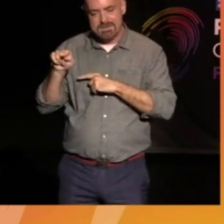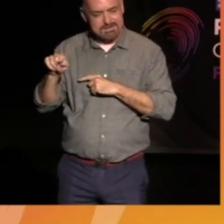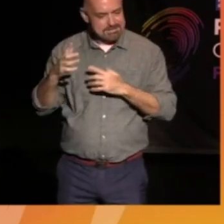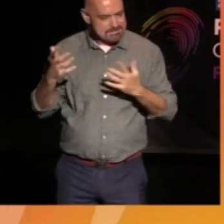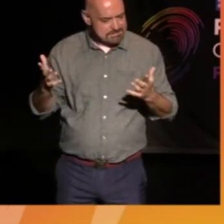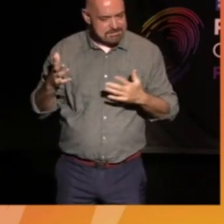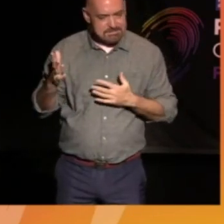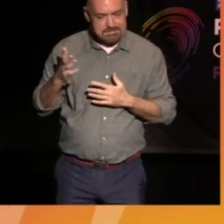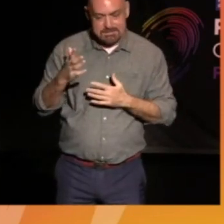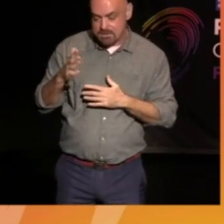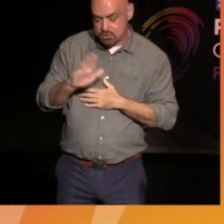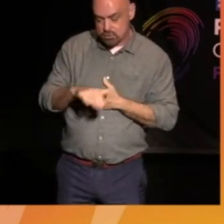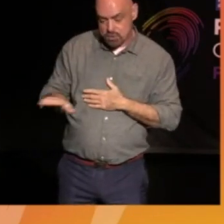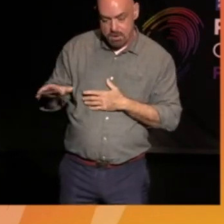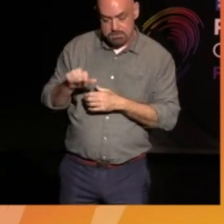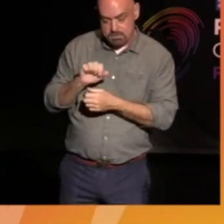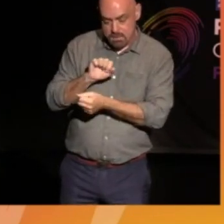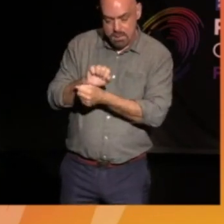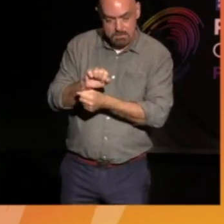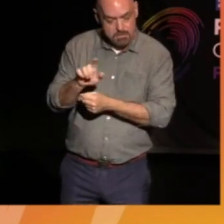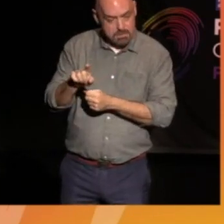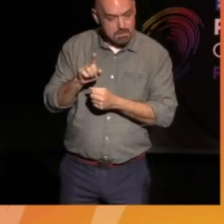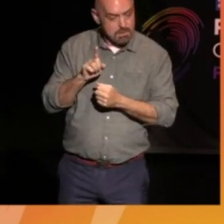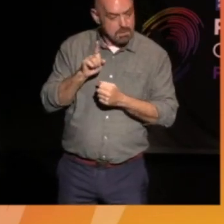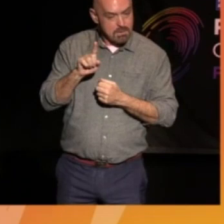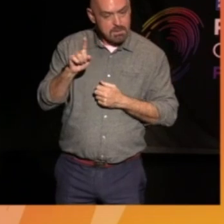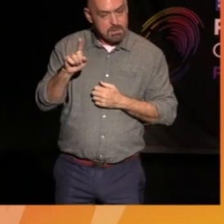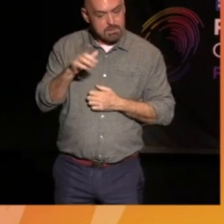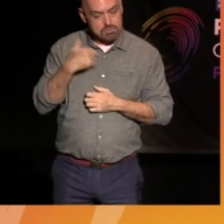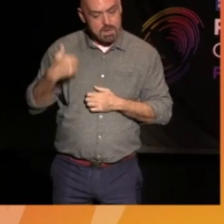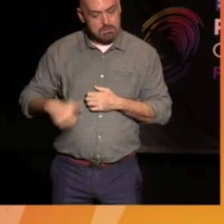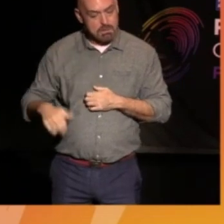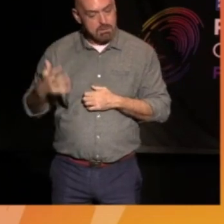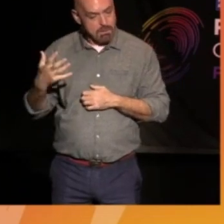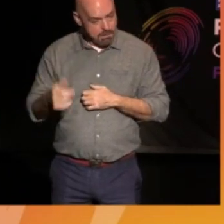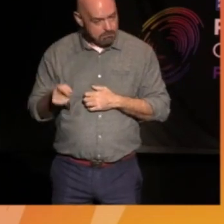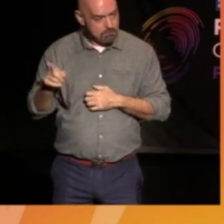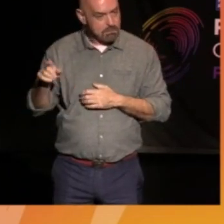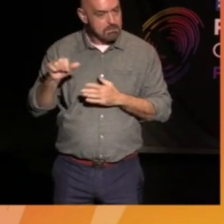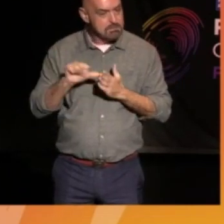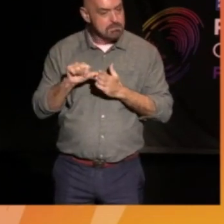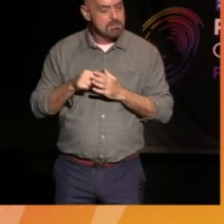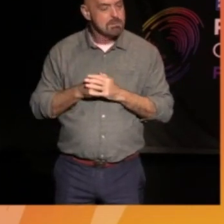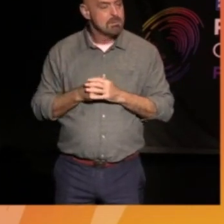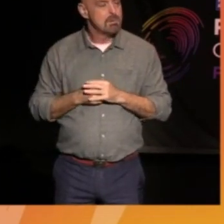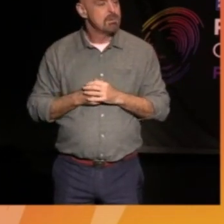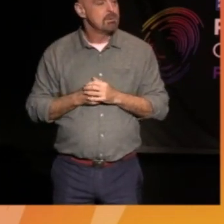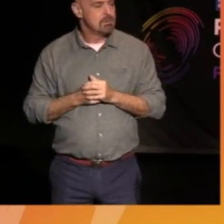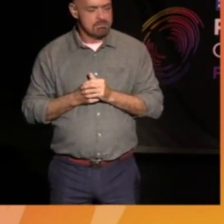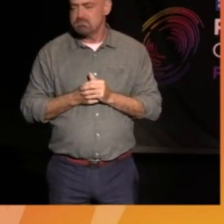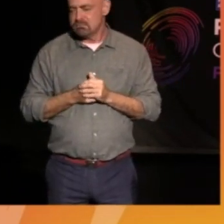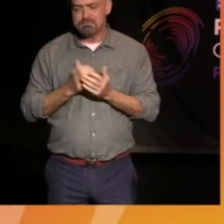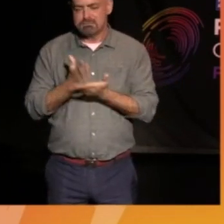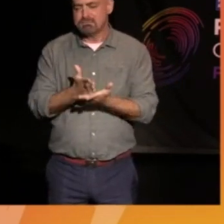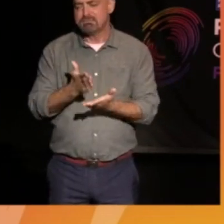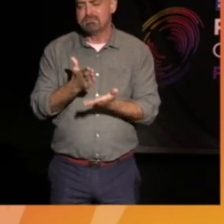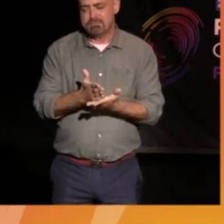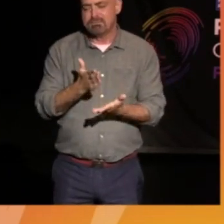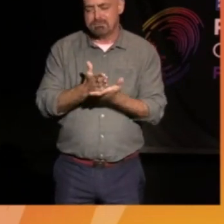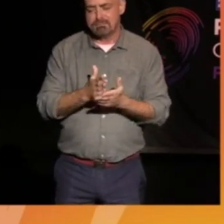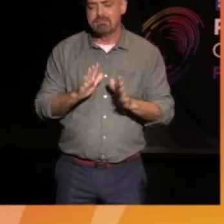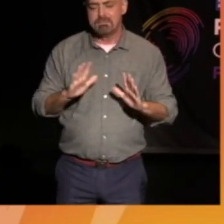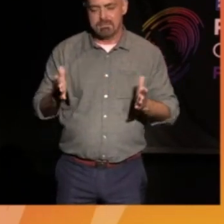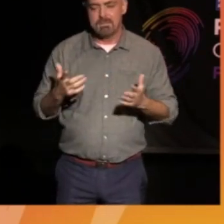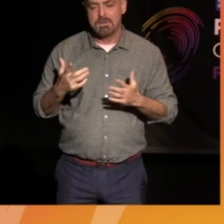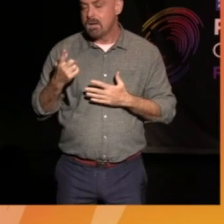is child labour and slavery an issue in China? And is it an issue in the Middle East? Yes, definitely. Once in a while, this